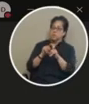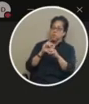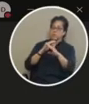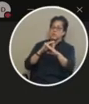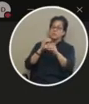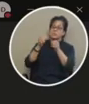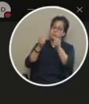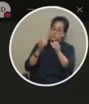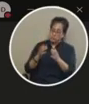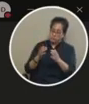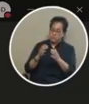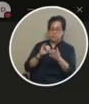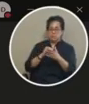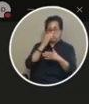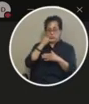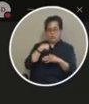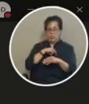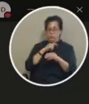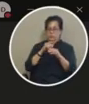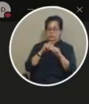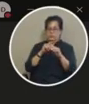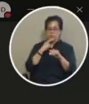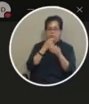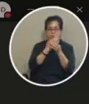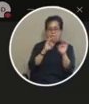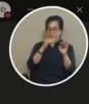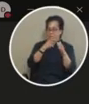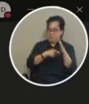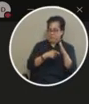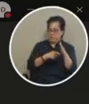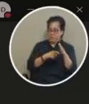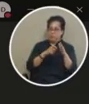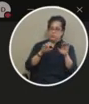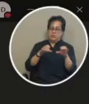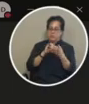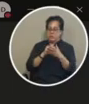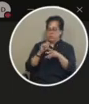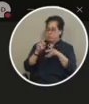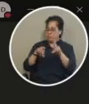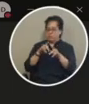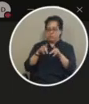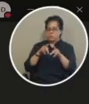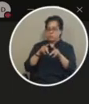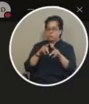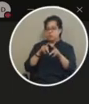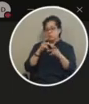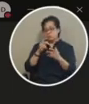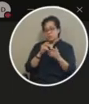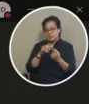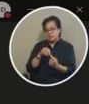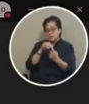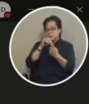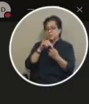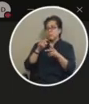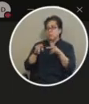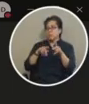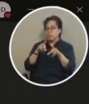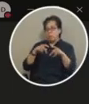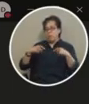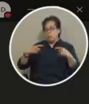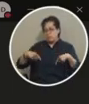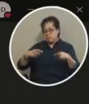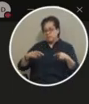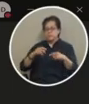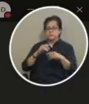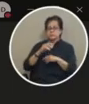our drivers. That is why we implemented the free fare. We did that so that passengers, with the exception of those that are in